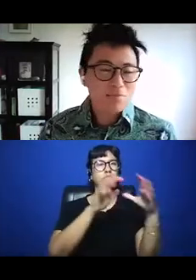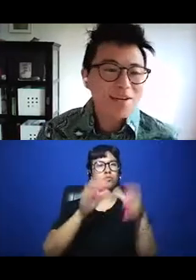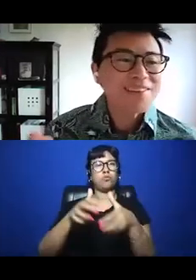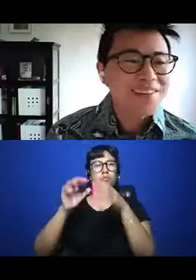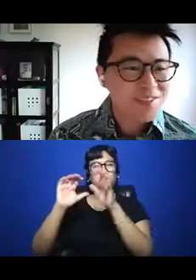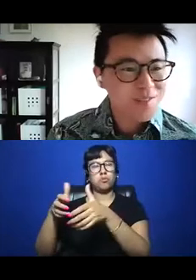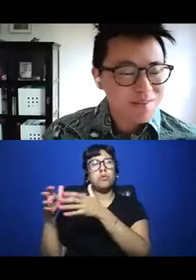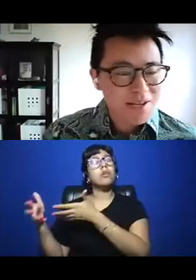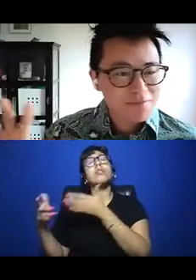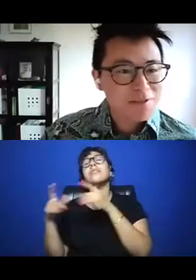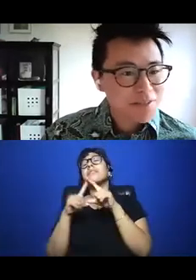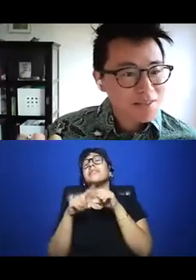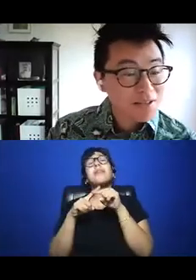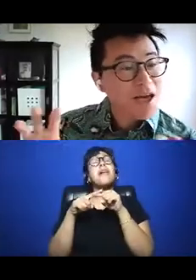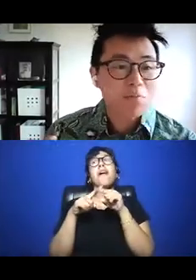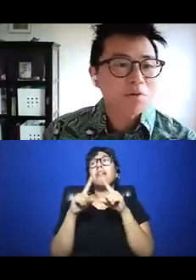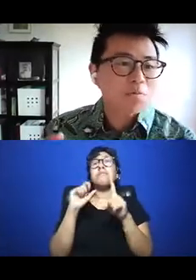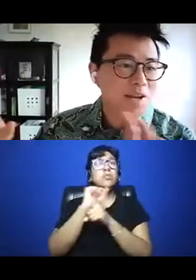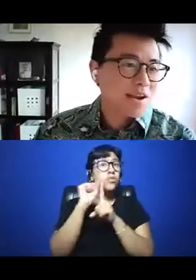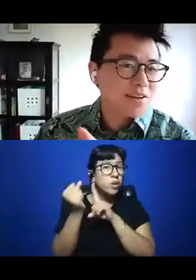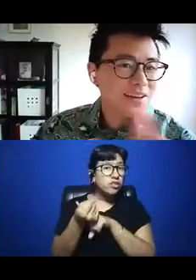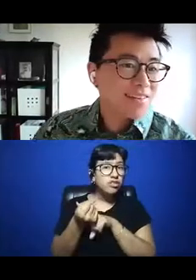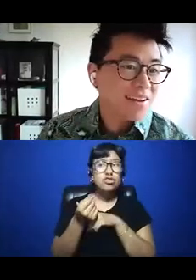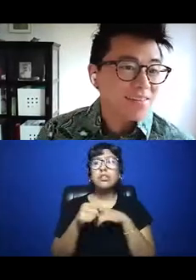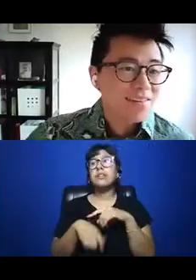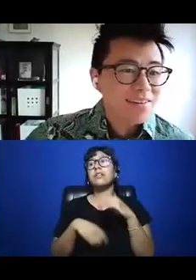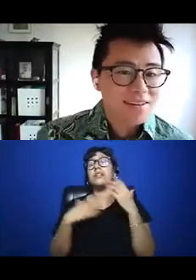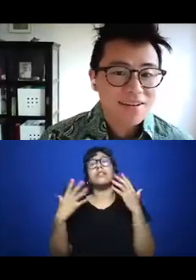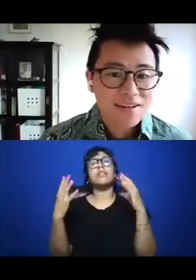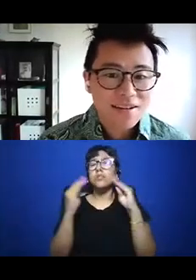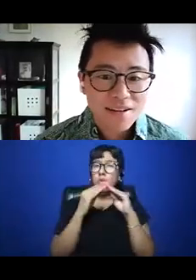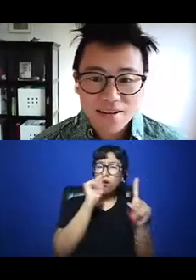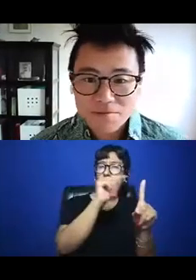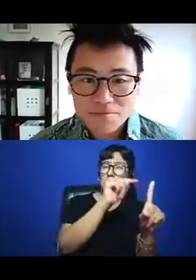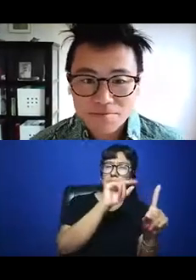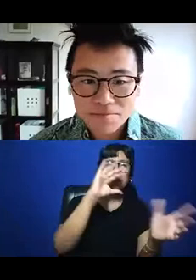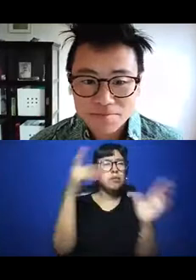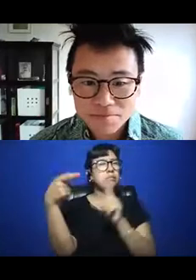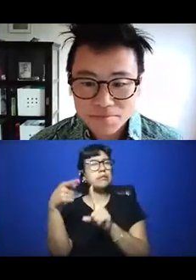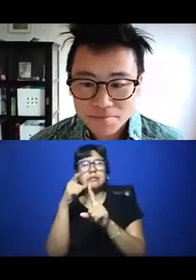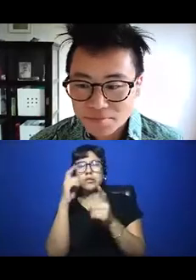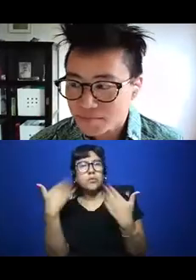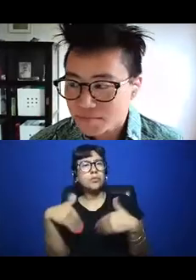can, depending on the issues, sometimes there's a lot more in one area than the other.